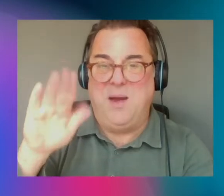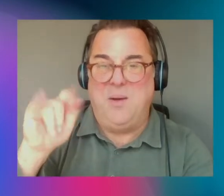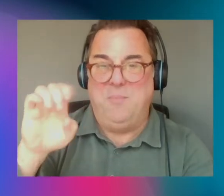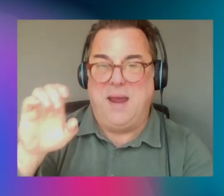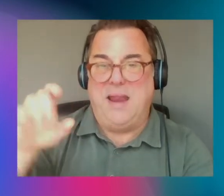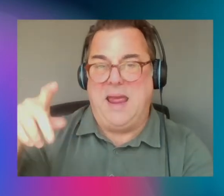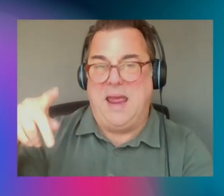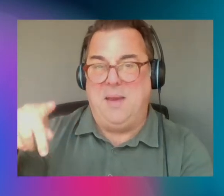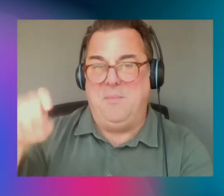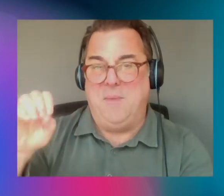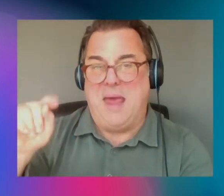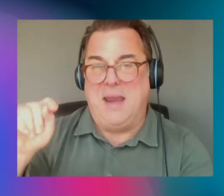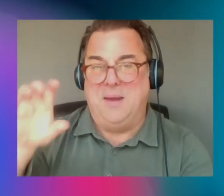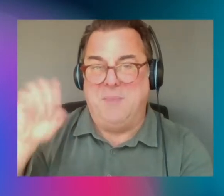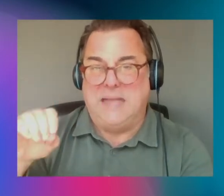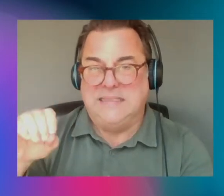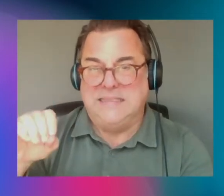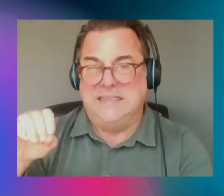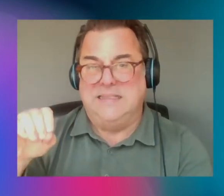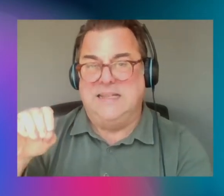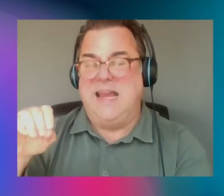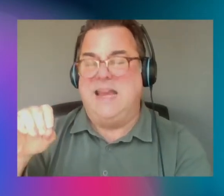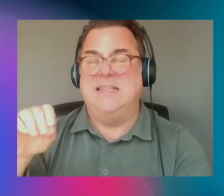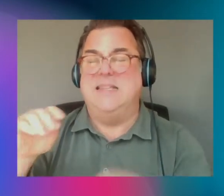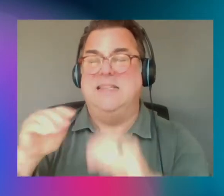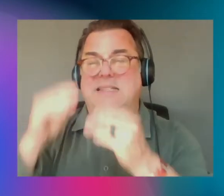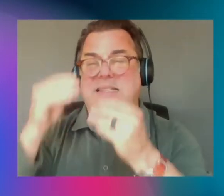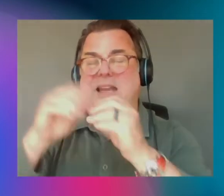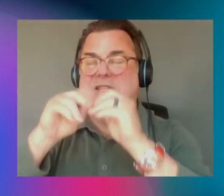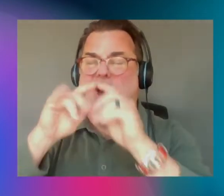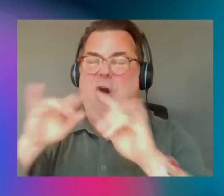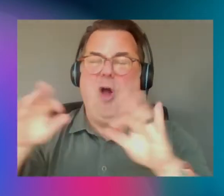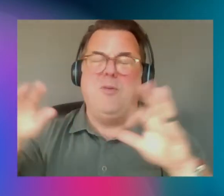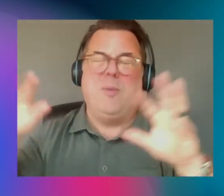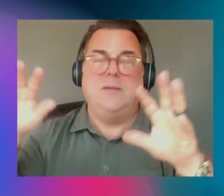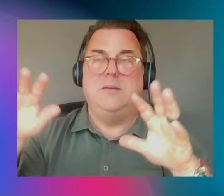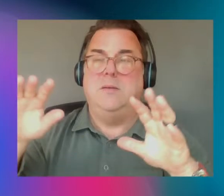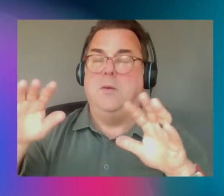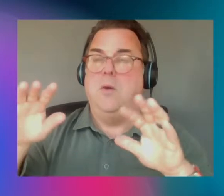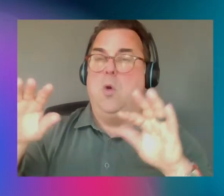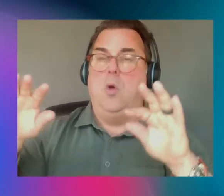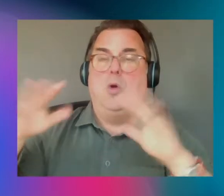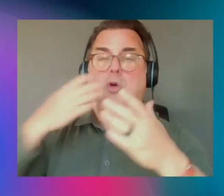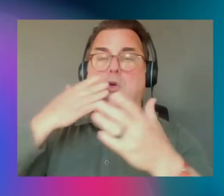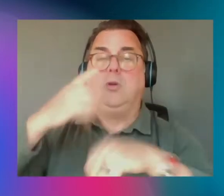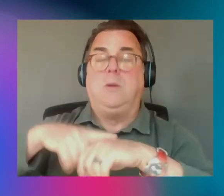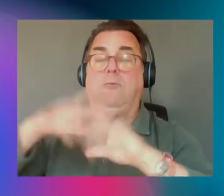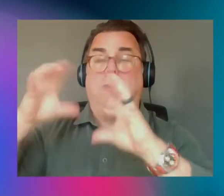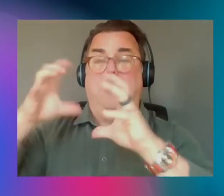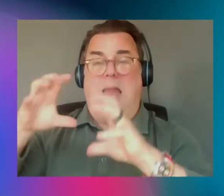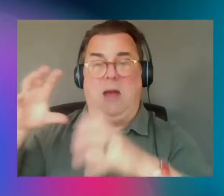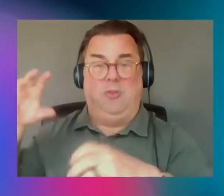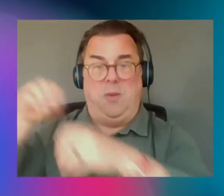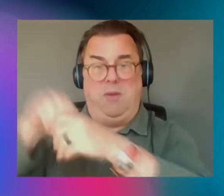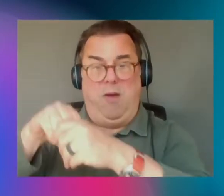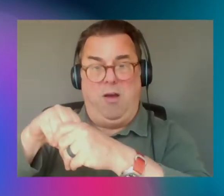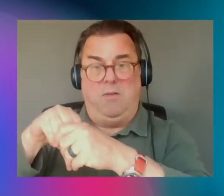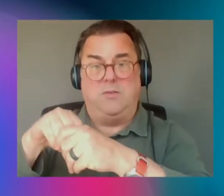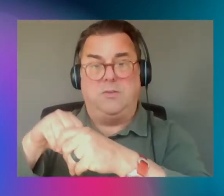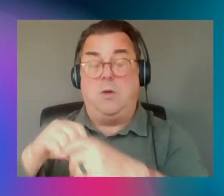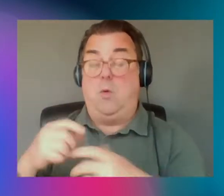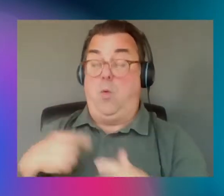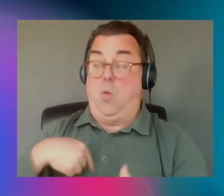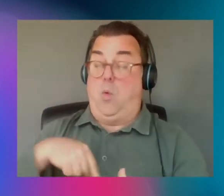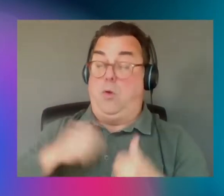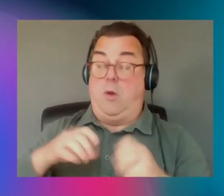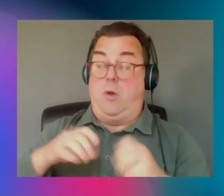everywhere, right? So this seems like a great opportunity for the cloud to step in and play a role, right? So what ASDI is trying to do is to